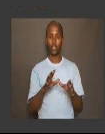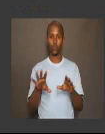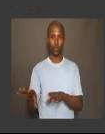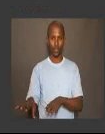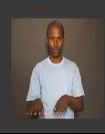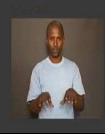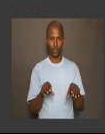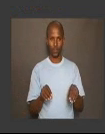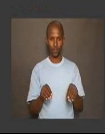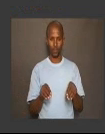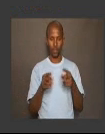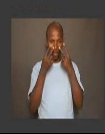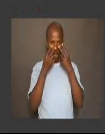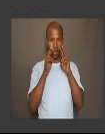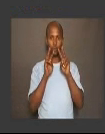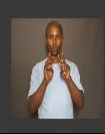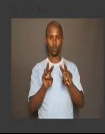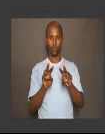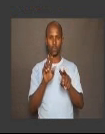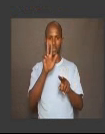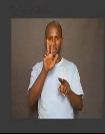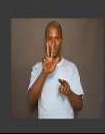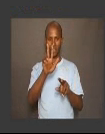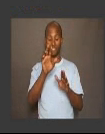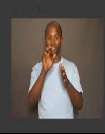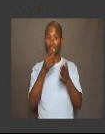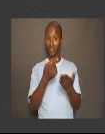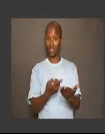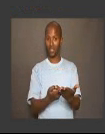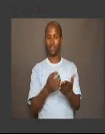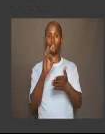Students, observe these three functions.